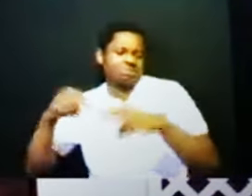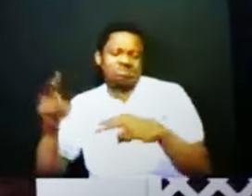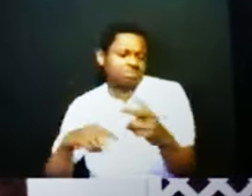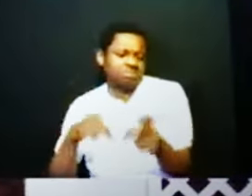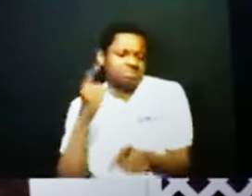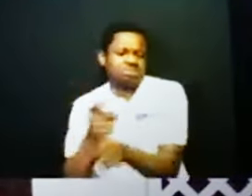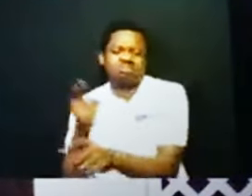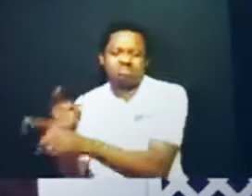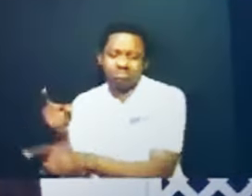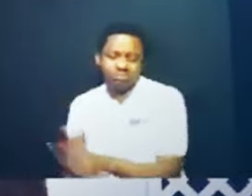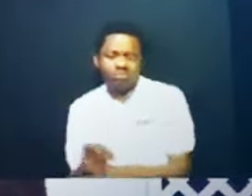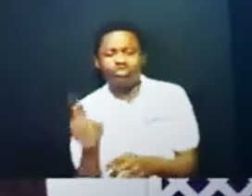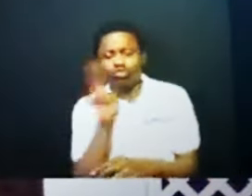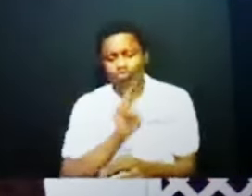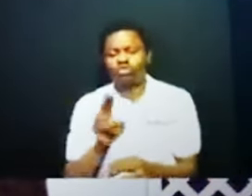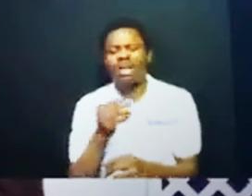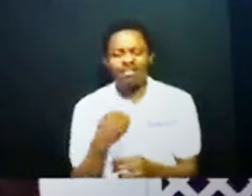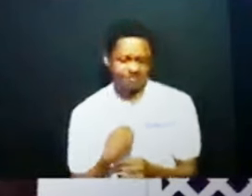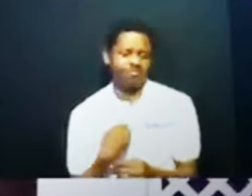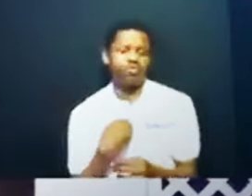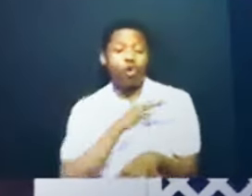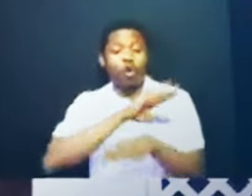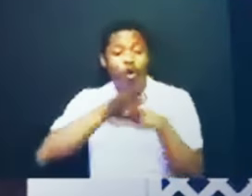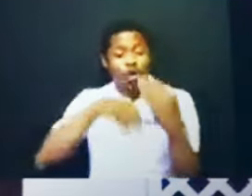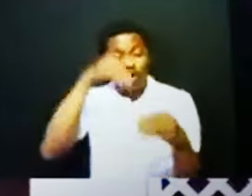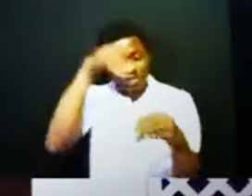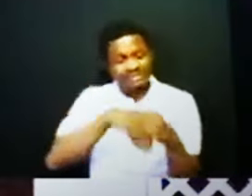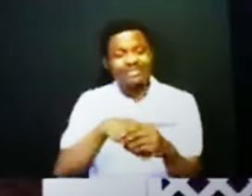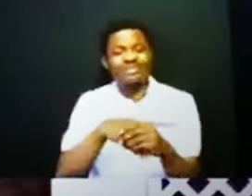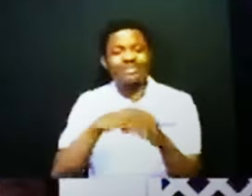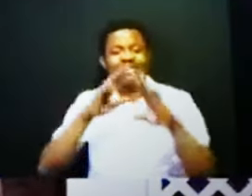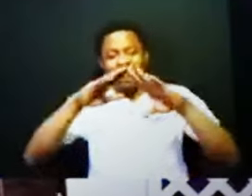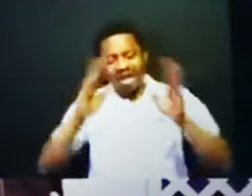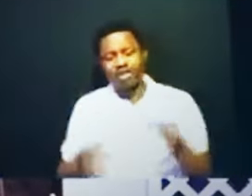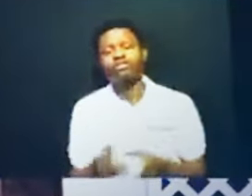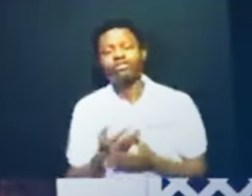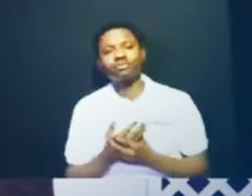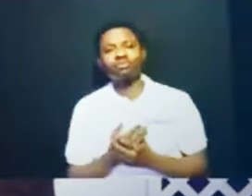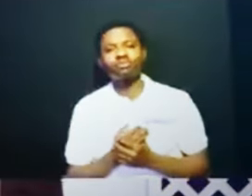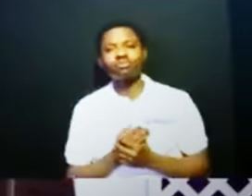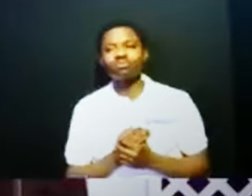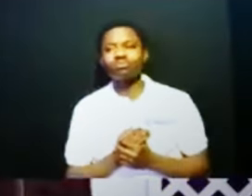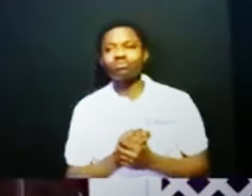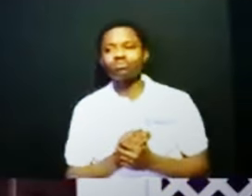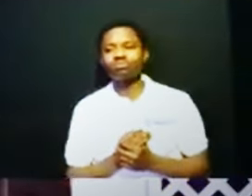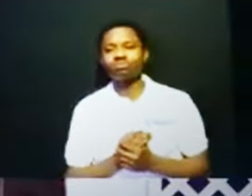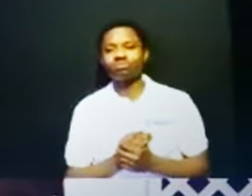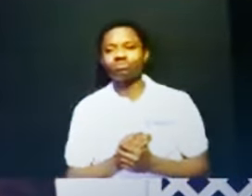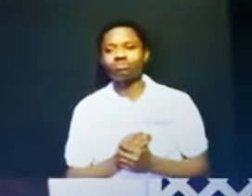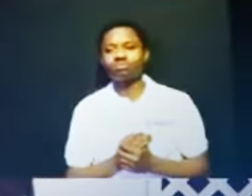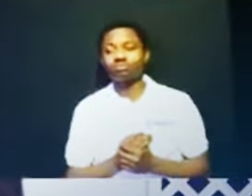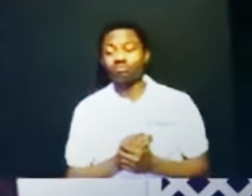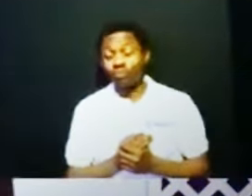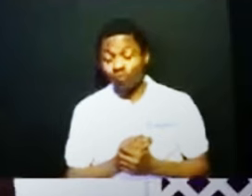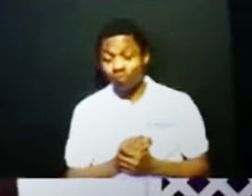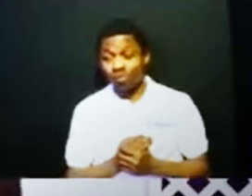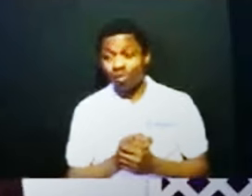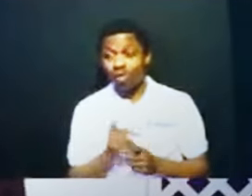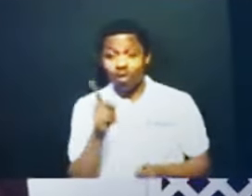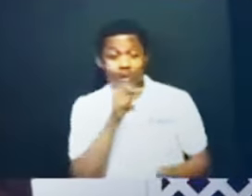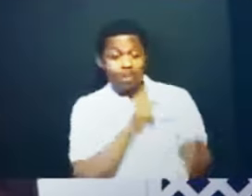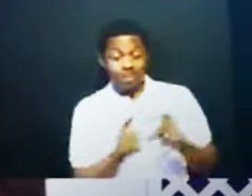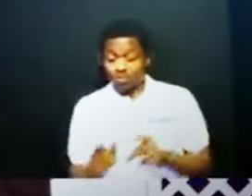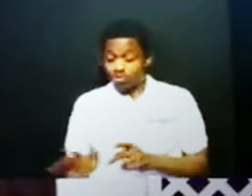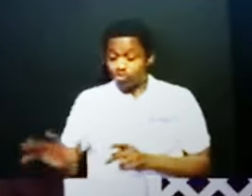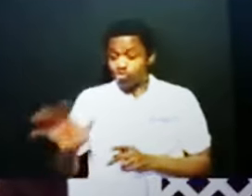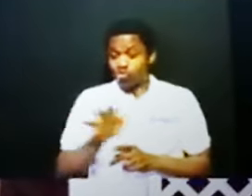any dotia, dear, and so a womubi. Now, Booby, na ebinso yet ye womu. Those who cleanse themselves